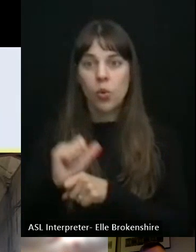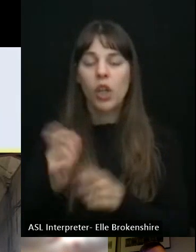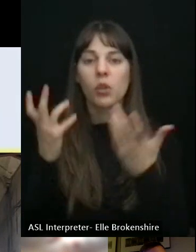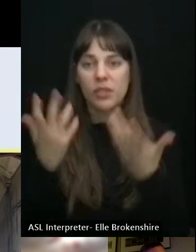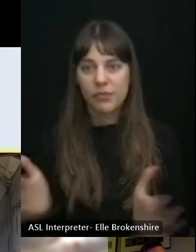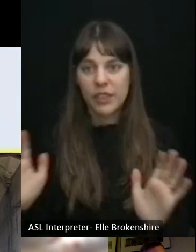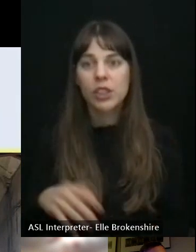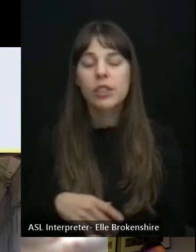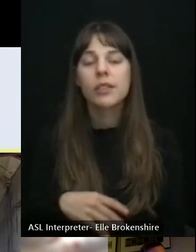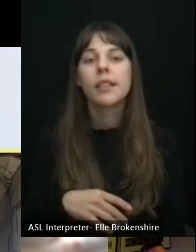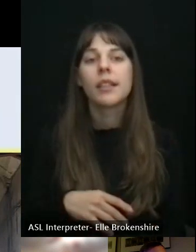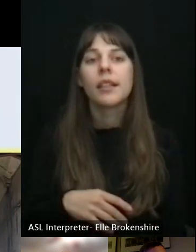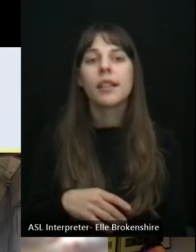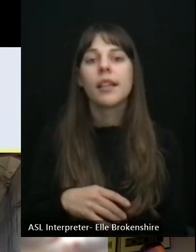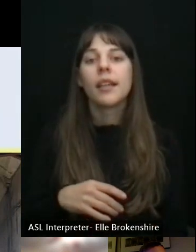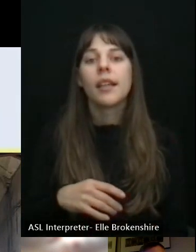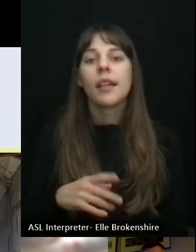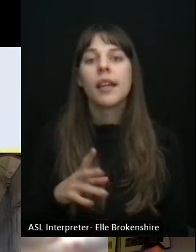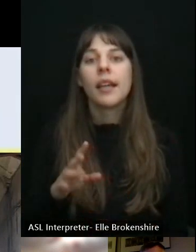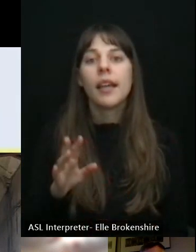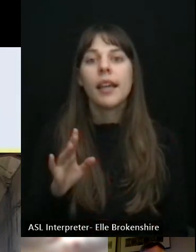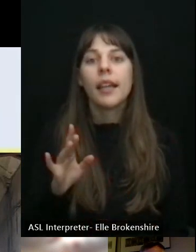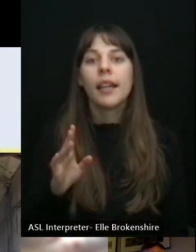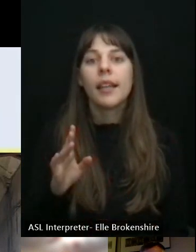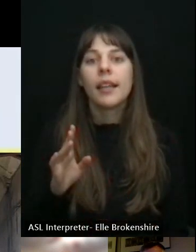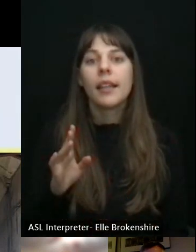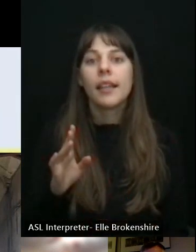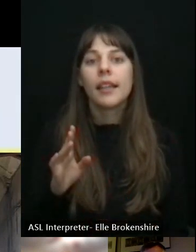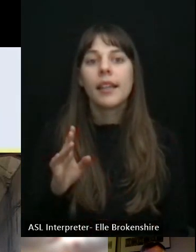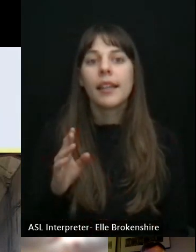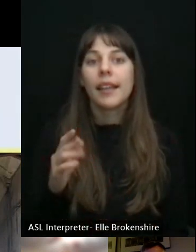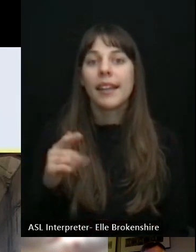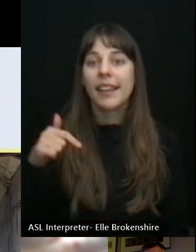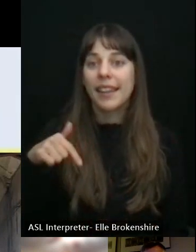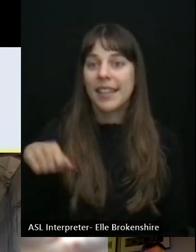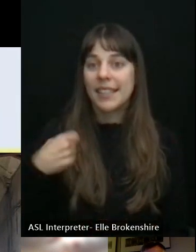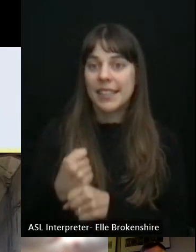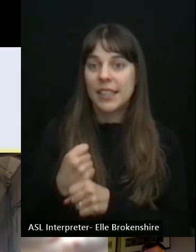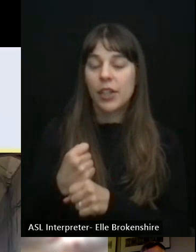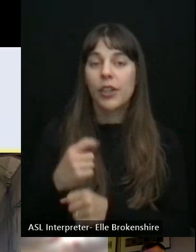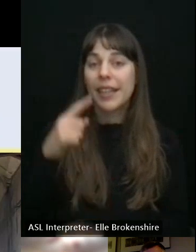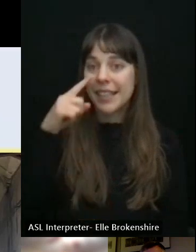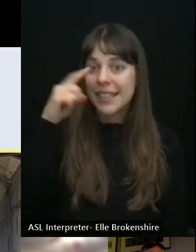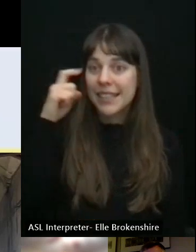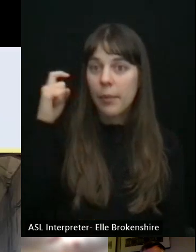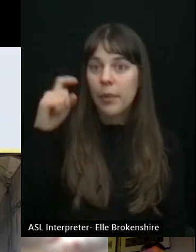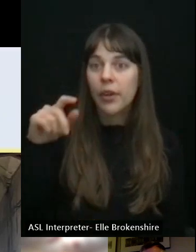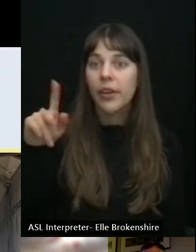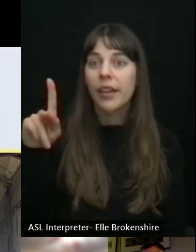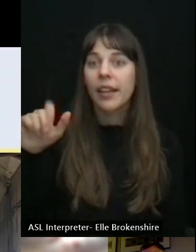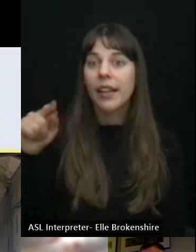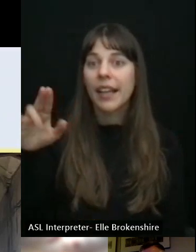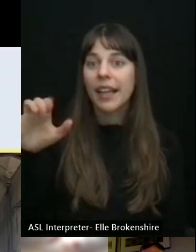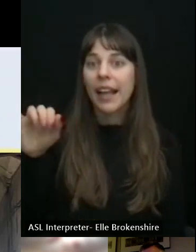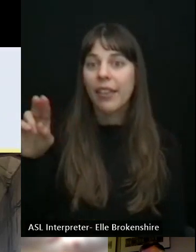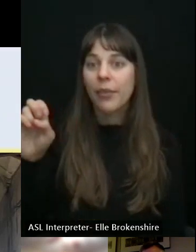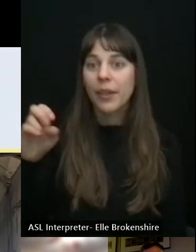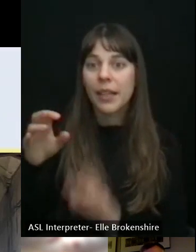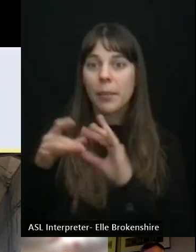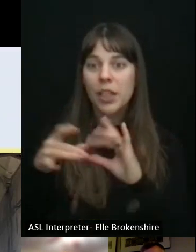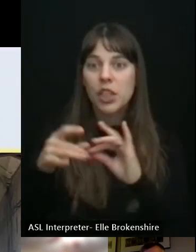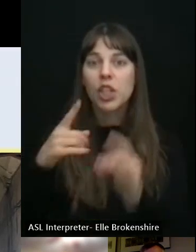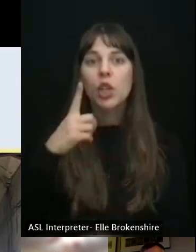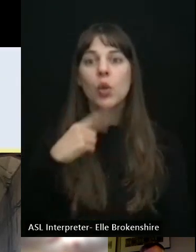And then also we in this past calendar year in the summertime, as Catherine had mentioned, was the Red Line